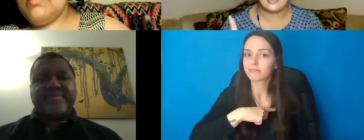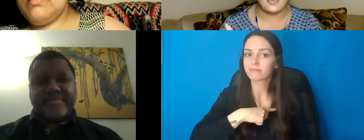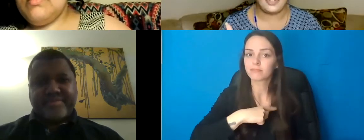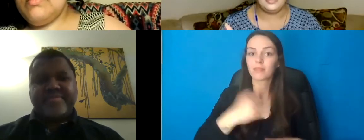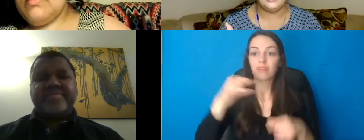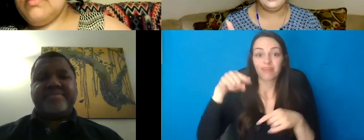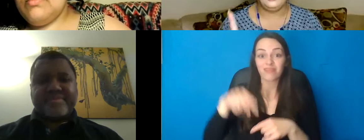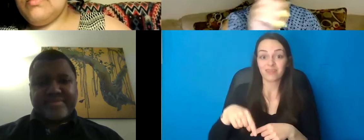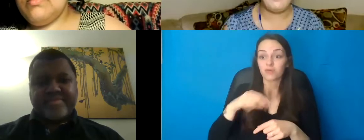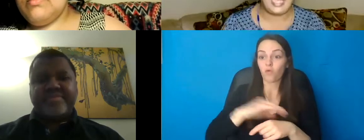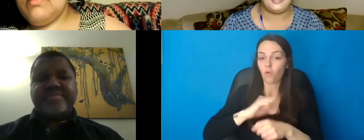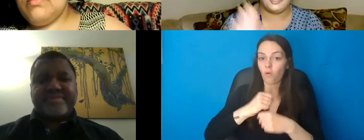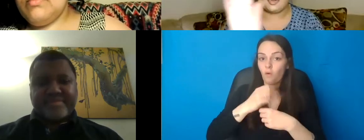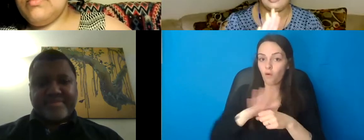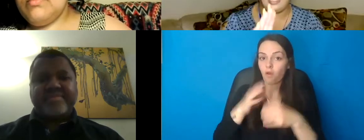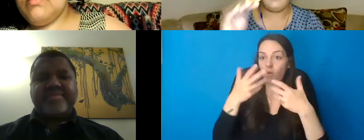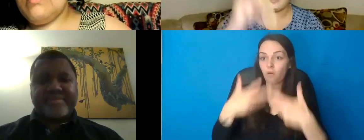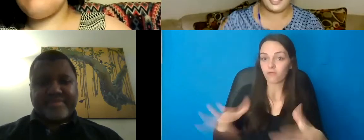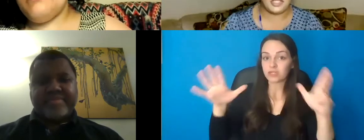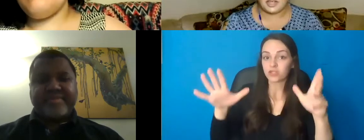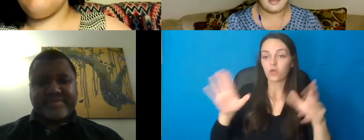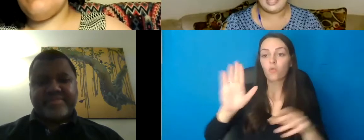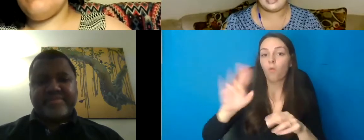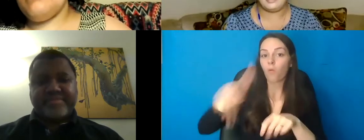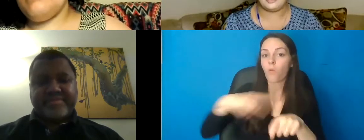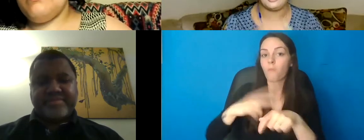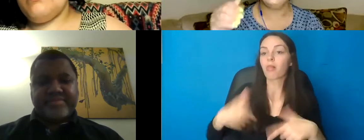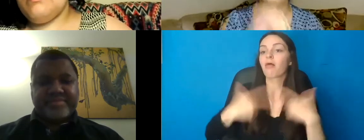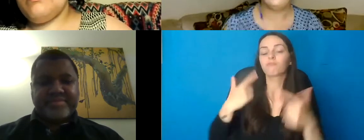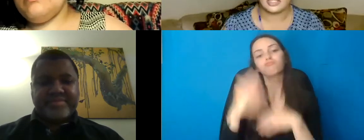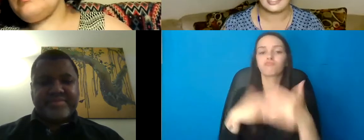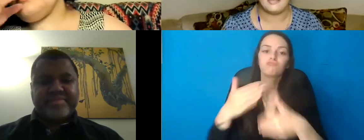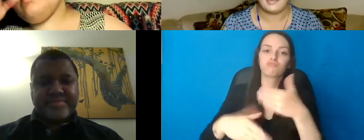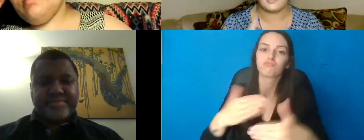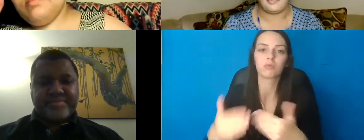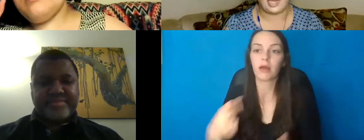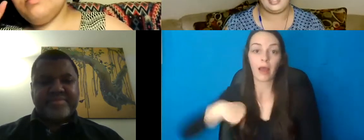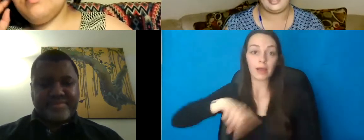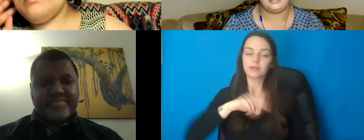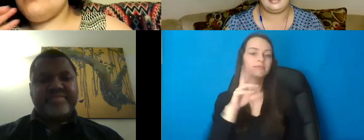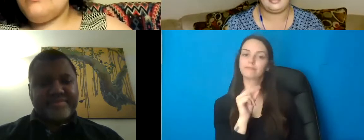over, you're going to go back to your normal life, and we're still going to be in the same position, if not worse, than we were beforehand.